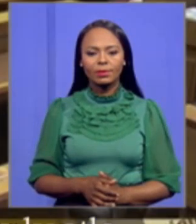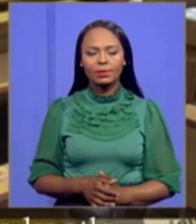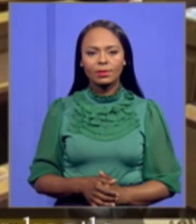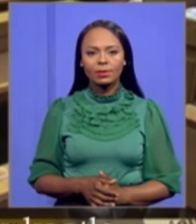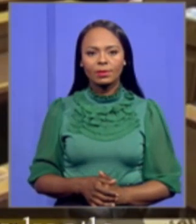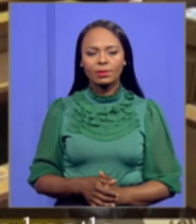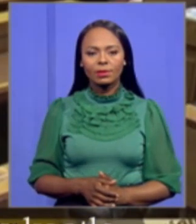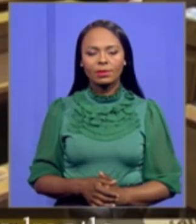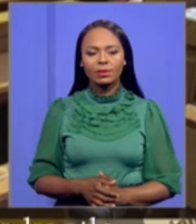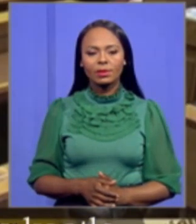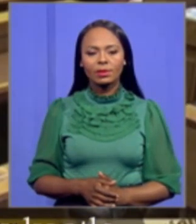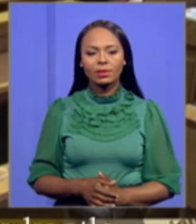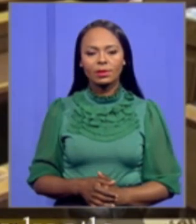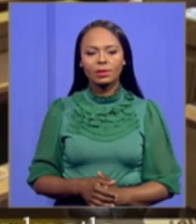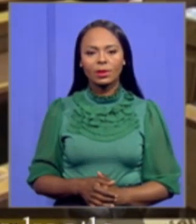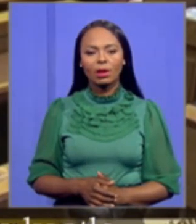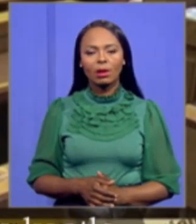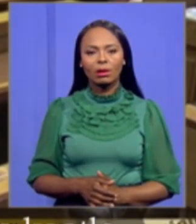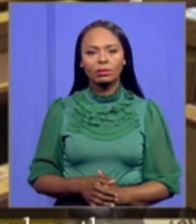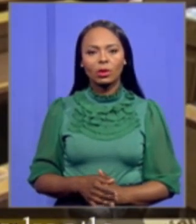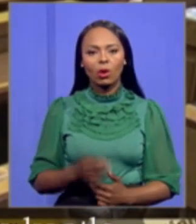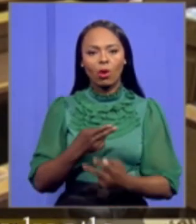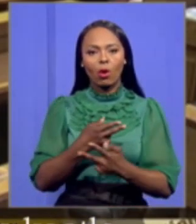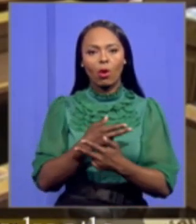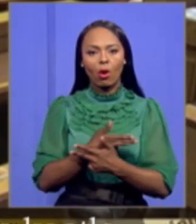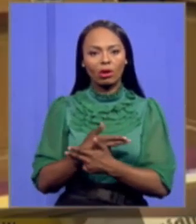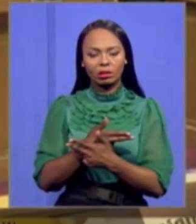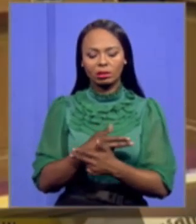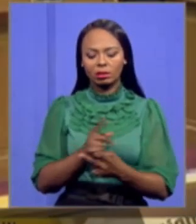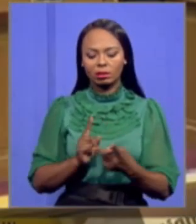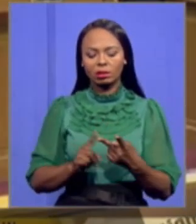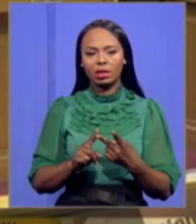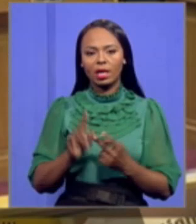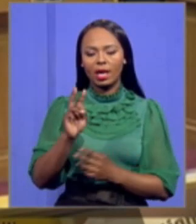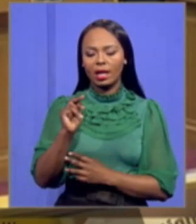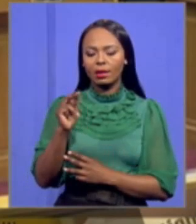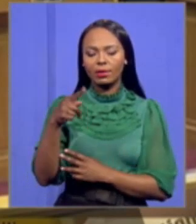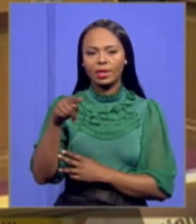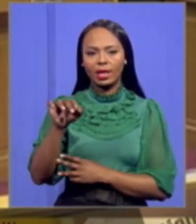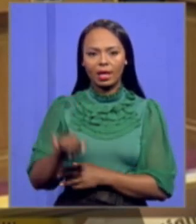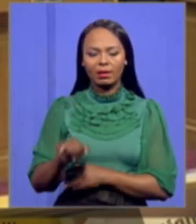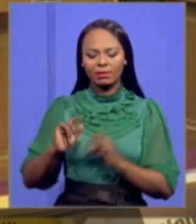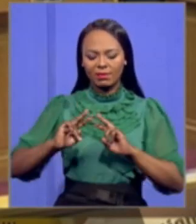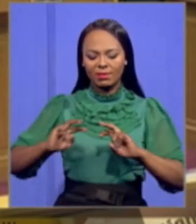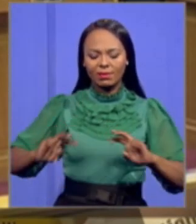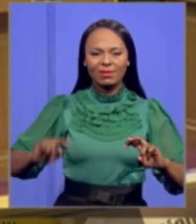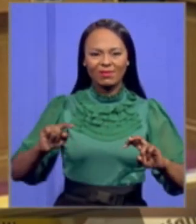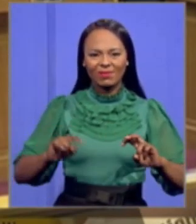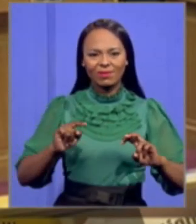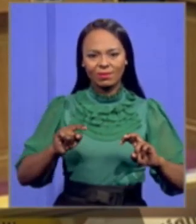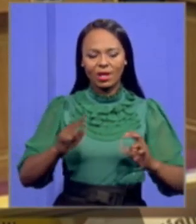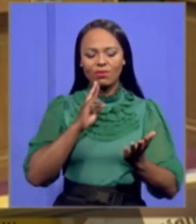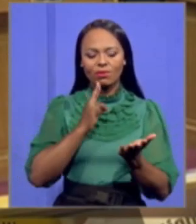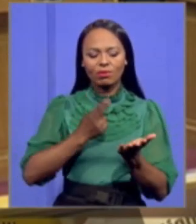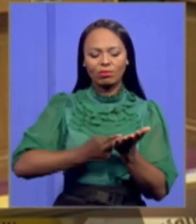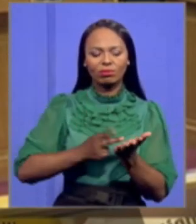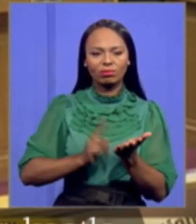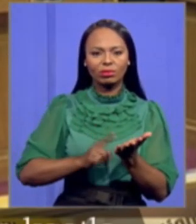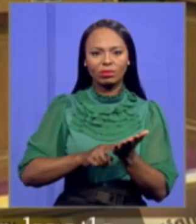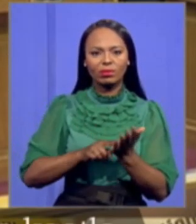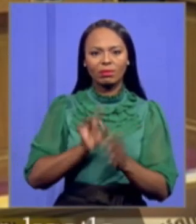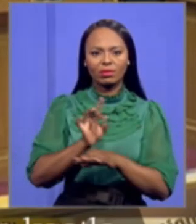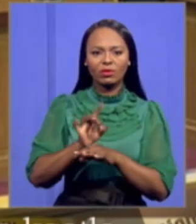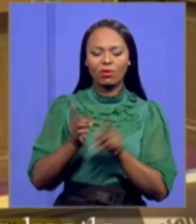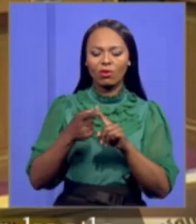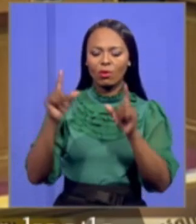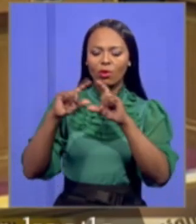Di Hawks le NPA di ne di hlahelletse ka pela Scopa ho teka sephetho sa dipatlisiso tse malebana le dikgothaletso tsa Commission